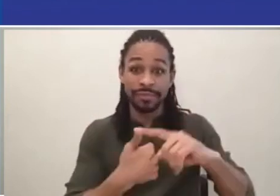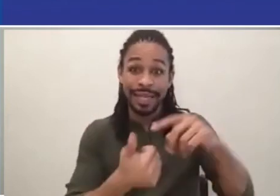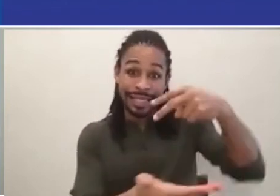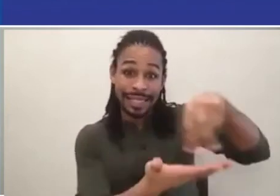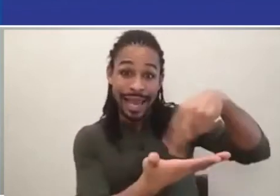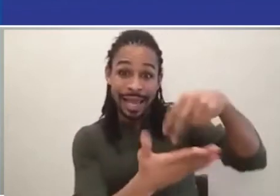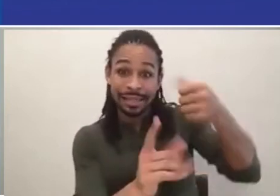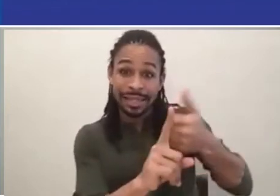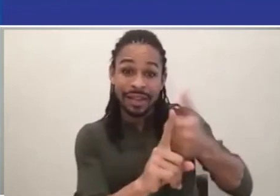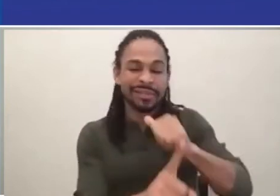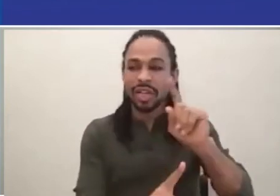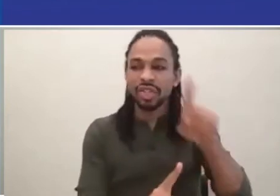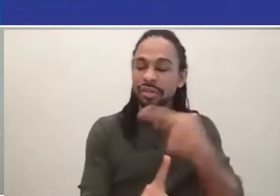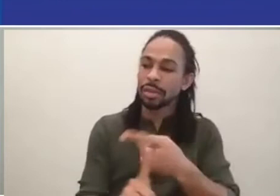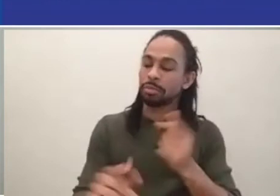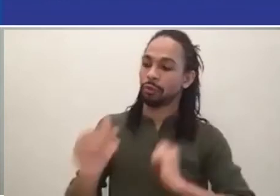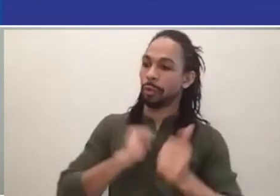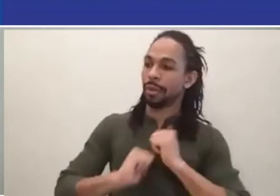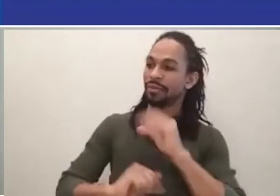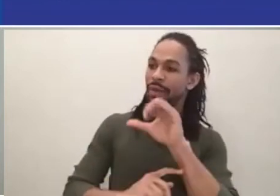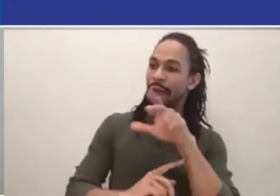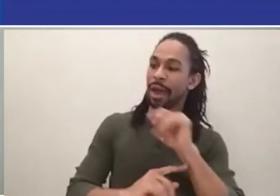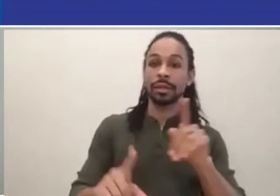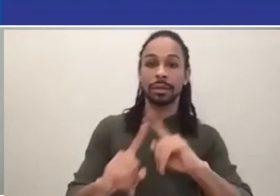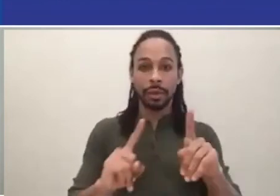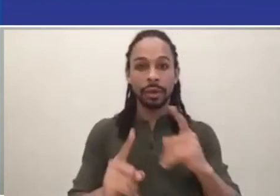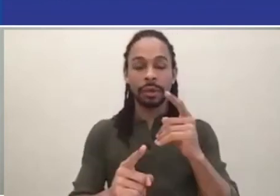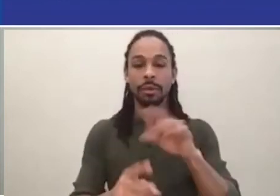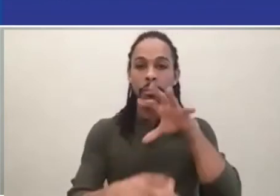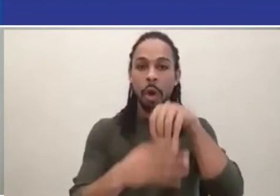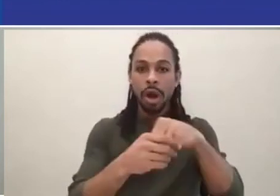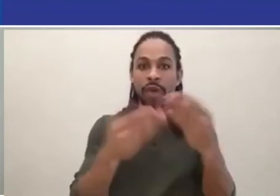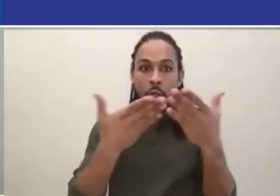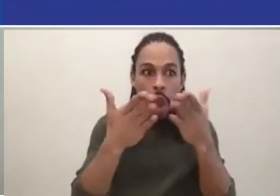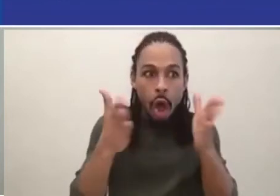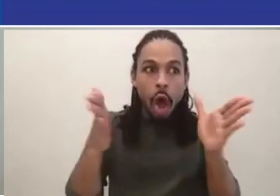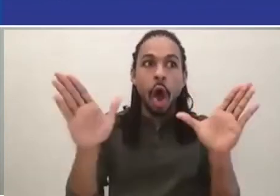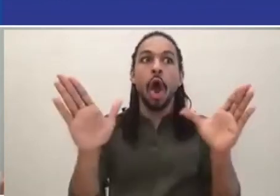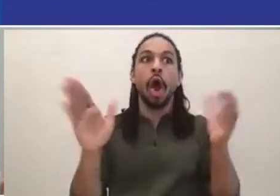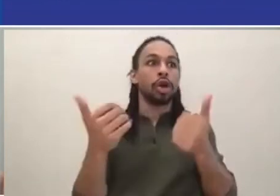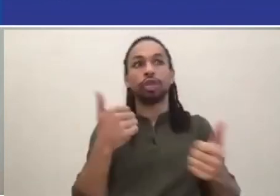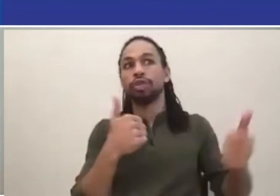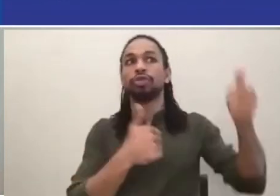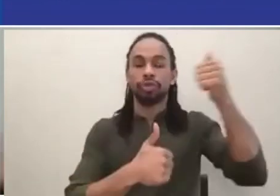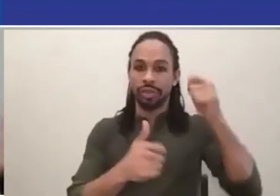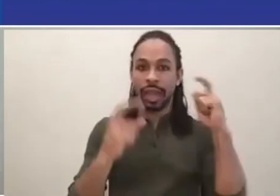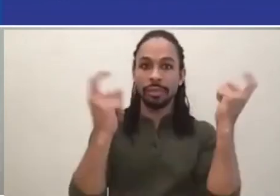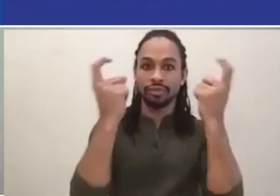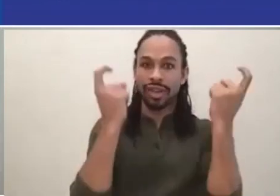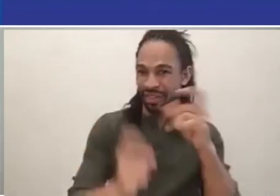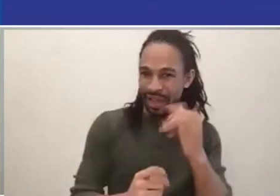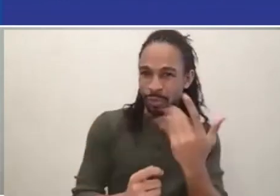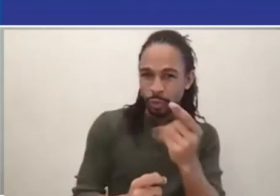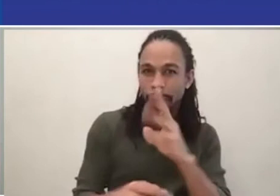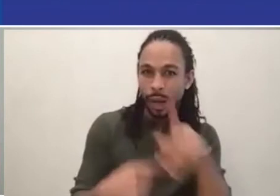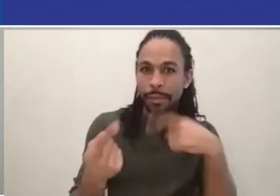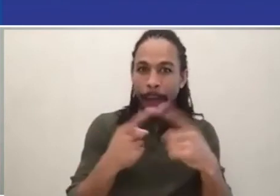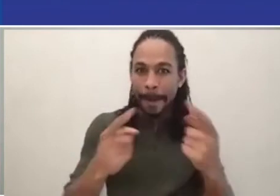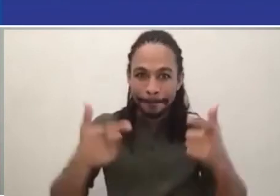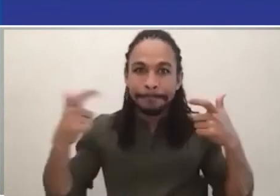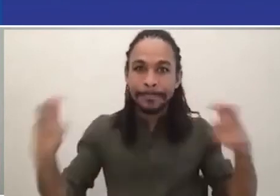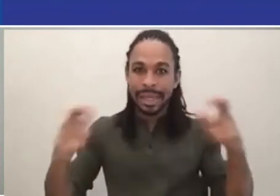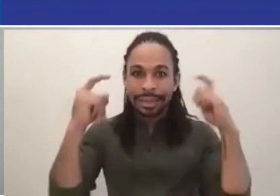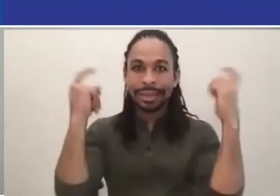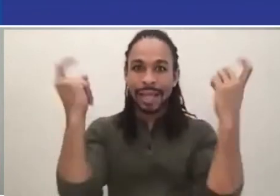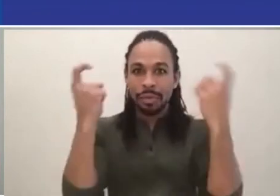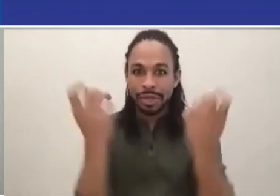of a larger celebration, in this instance, carnival that you lifted up, um, as both